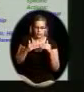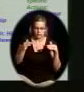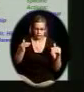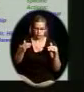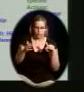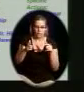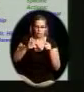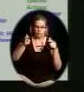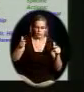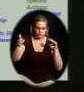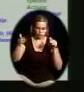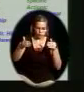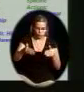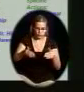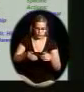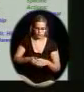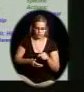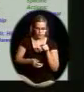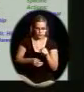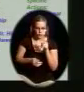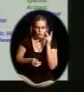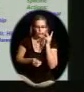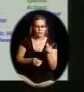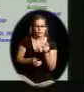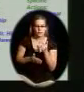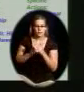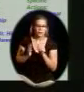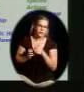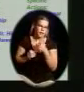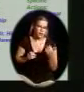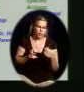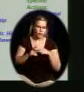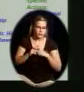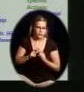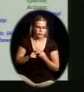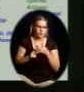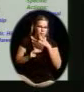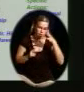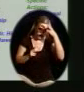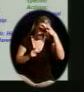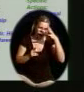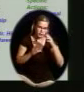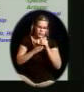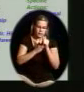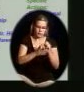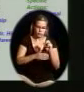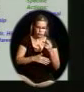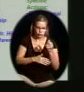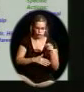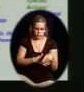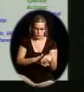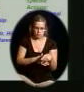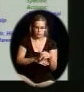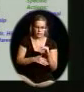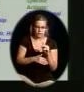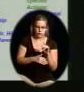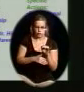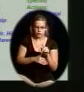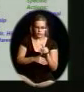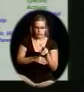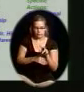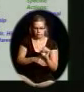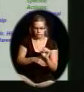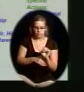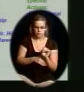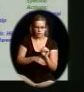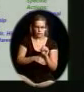that's a big focus for us. And you certainly see some of the other initiatives, a parent leadership initiative. I know that Mr. Poland and Mrs. Wilhelm know a lot